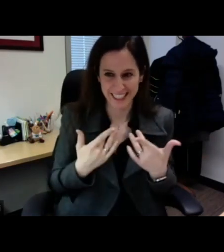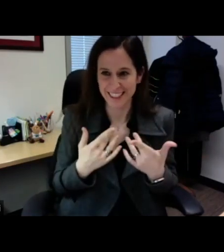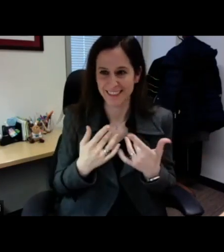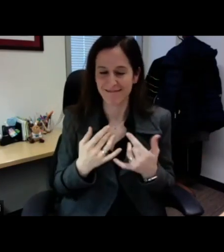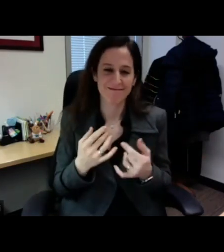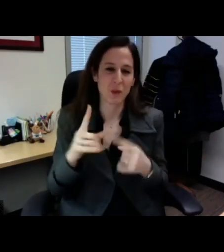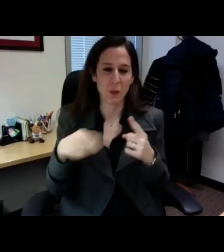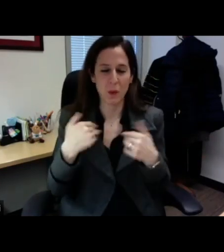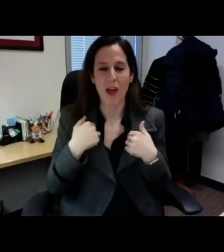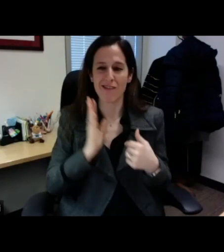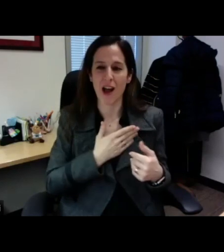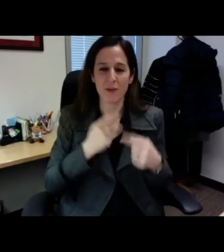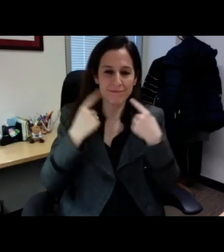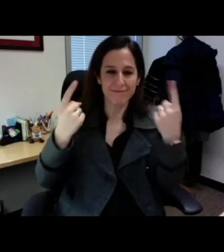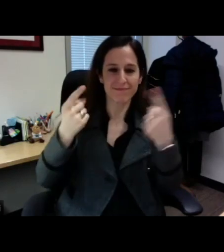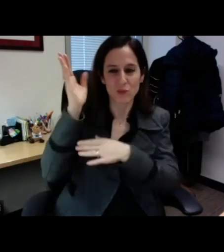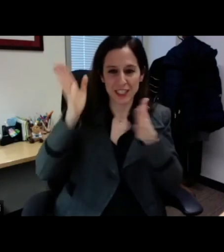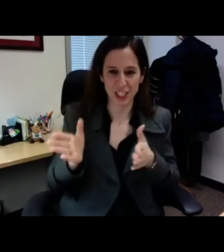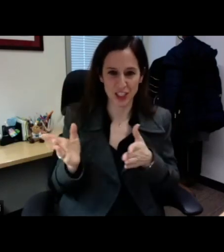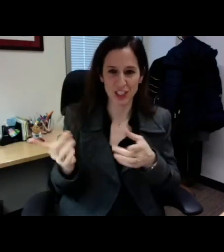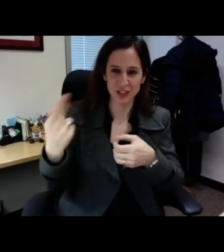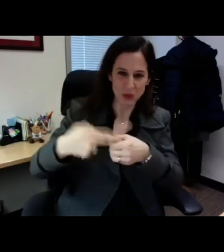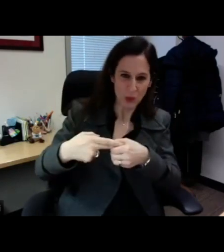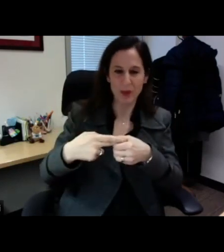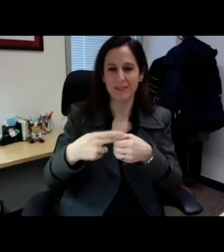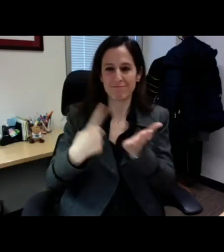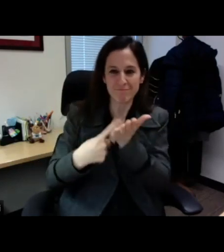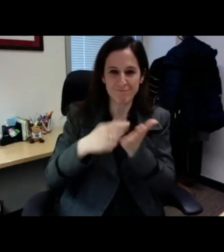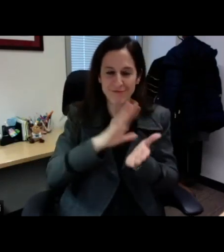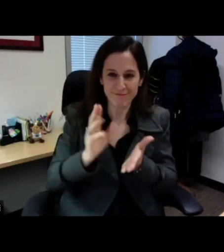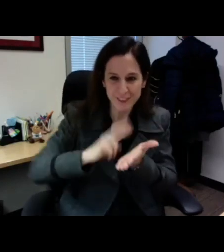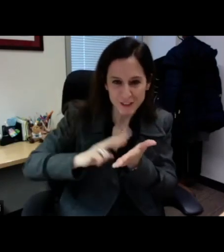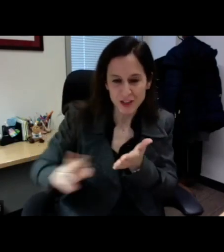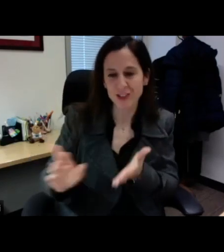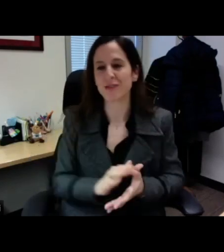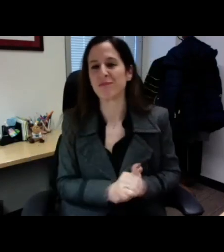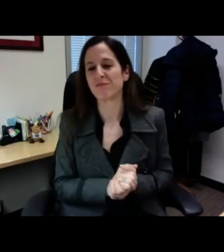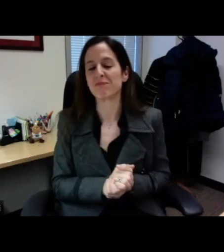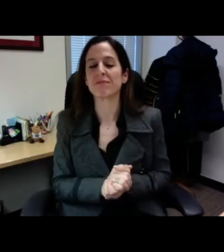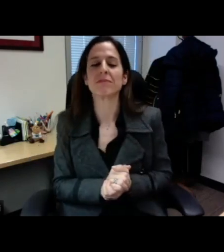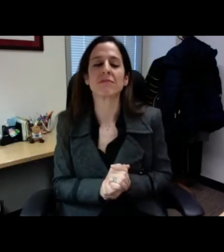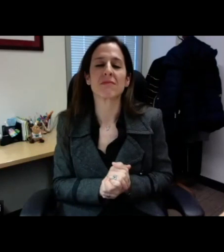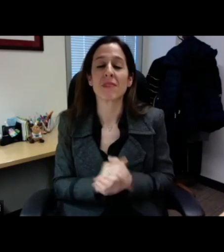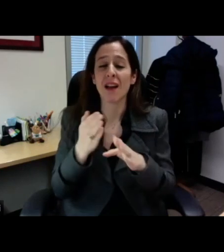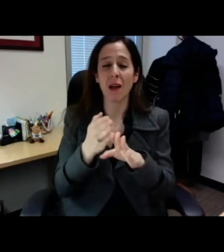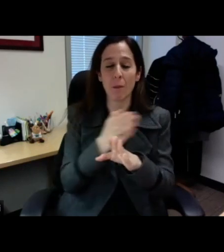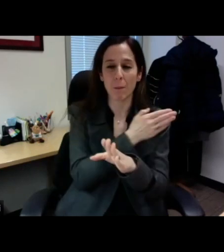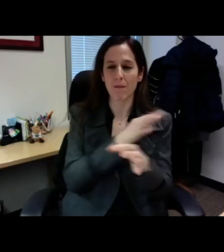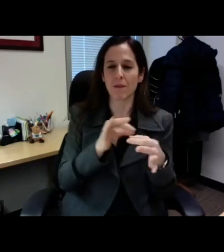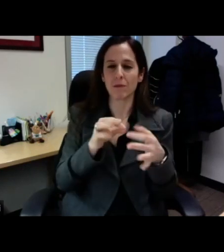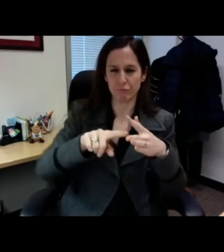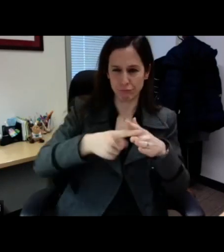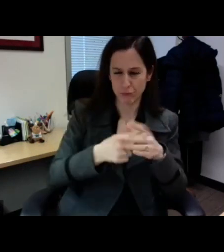it's always exciting when we have one of our distinguished presenters join us to discuss their research.